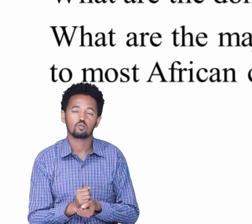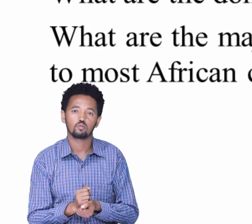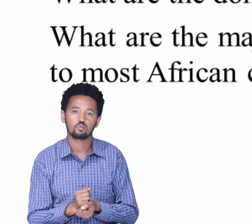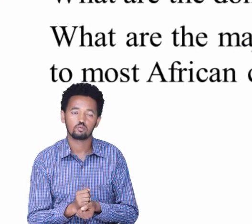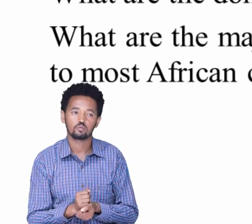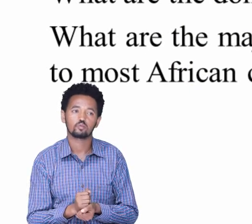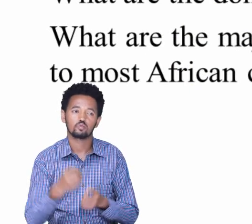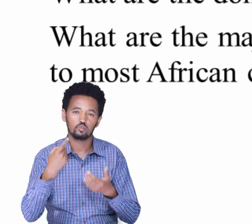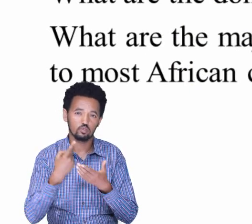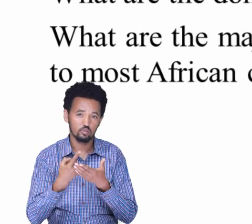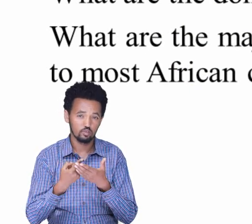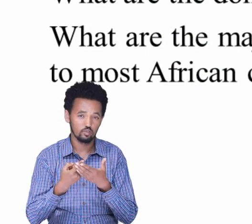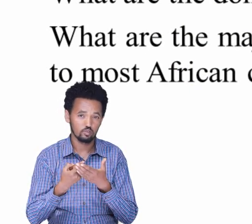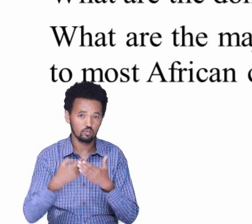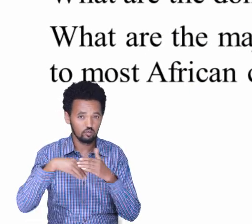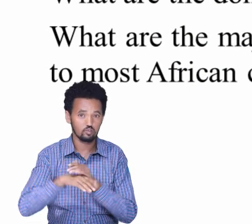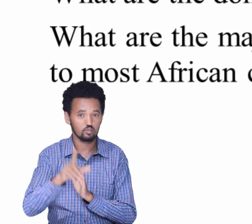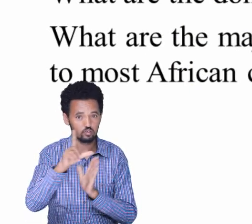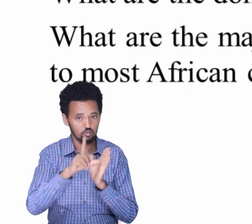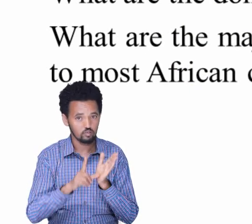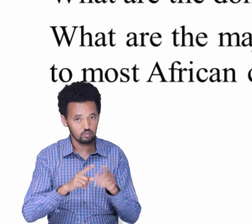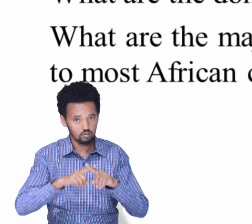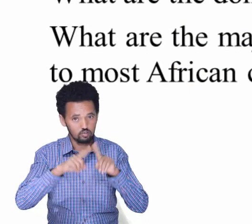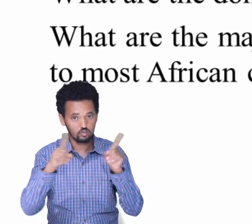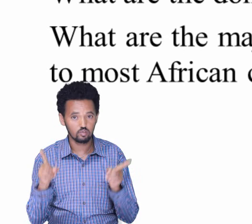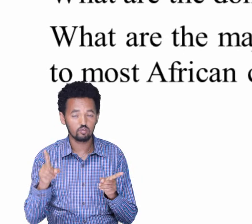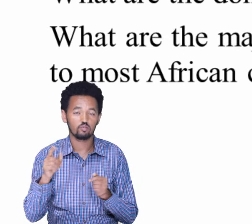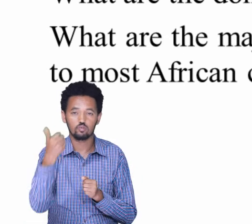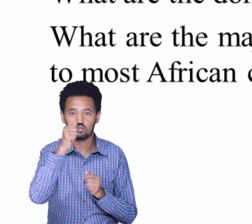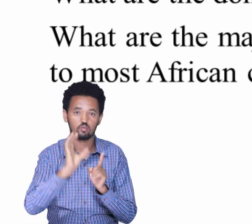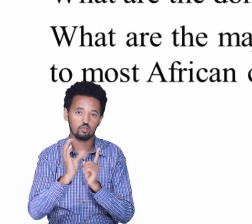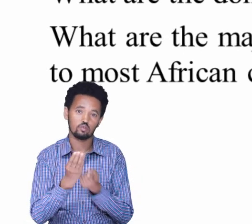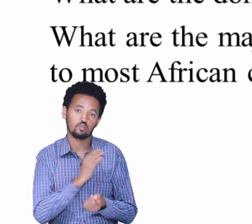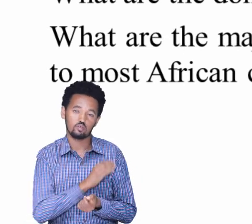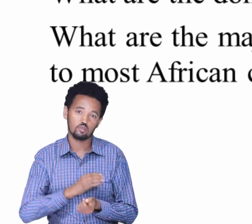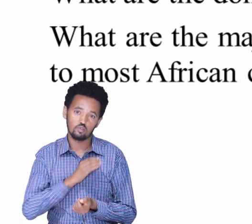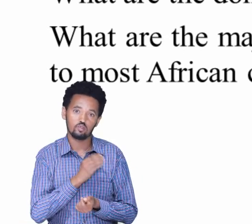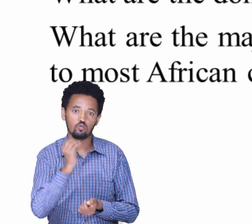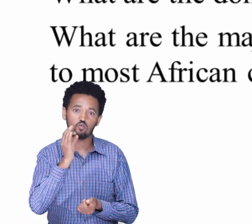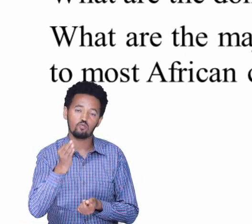students, please do these activities.